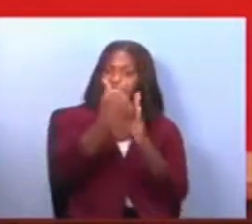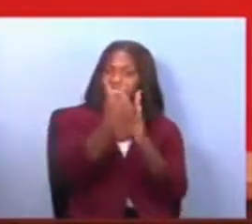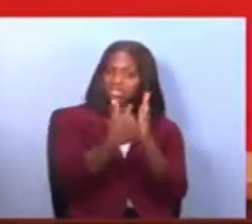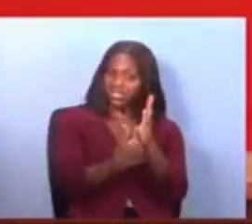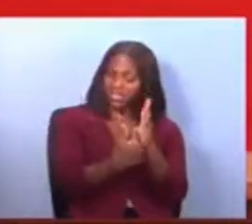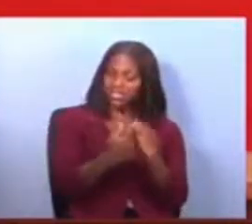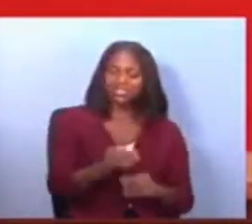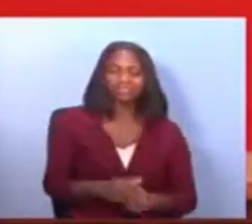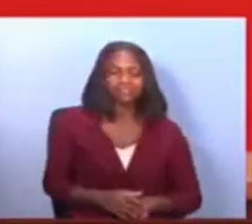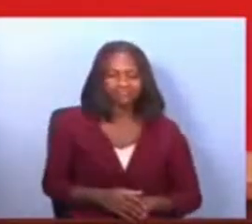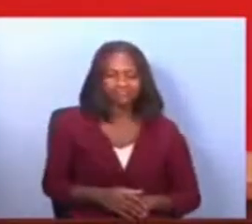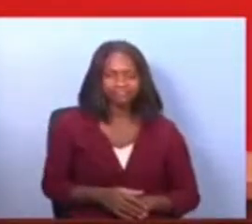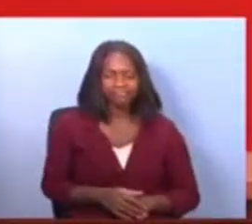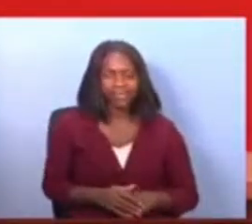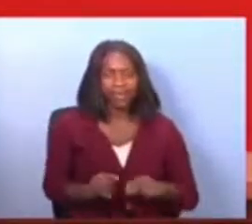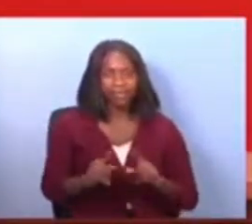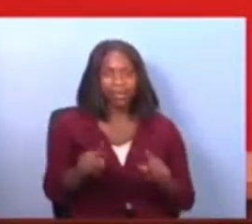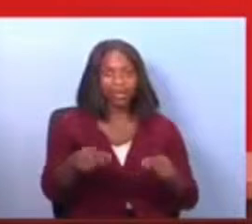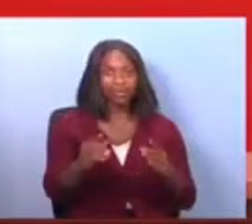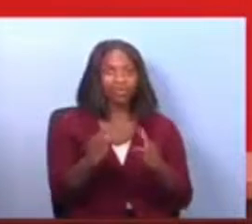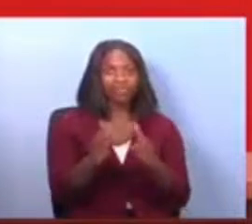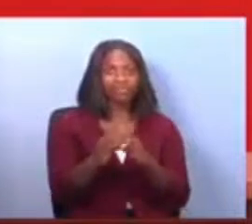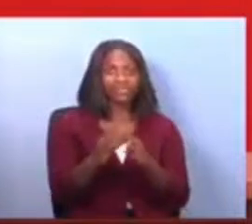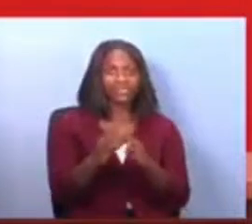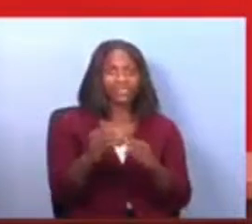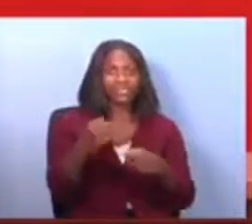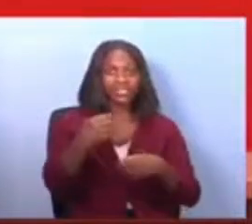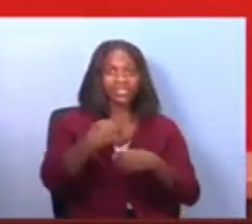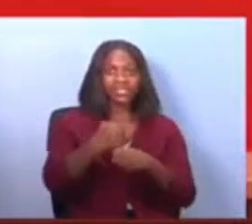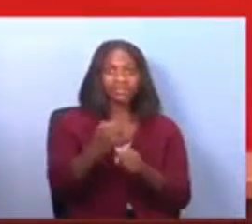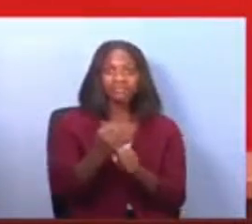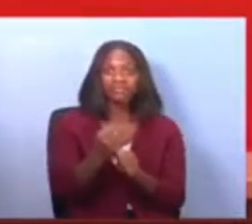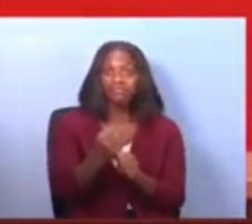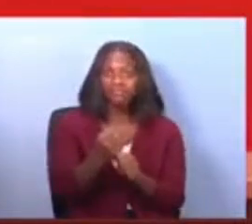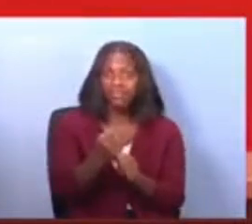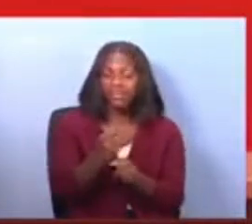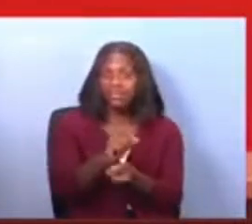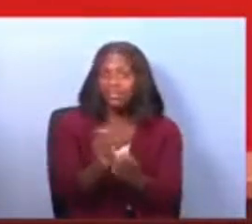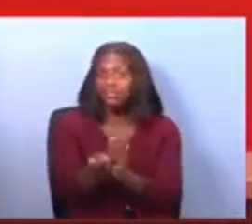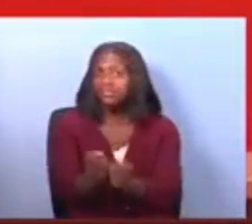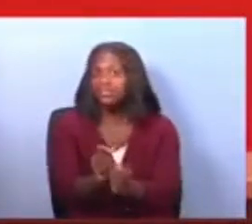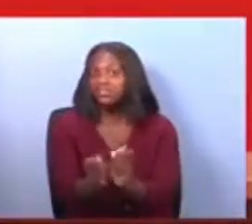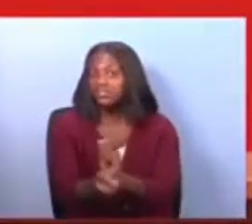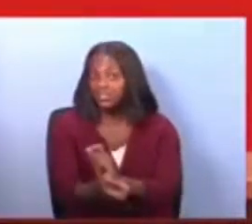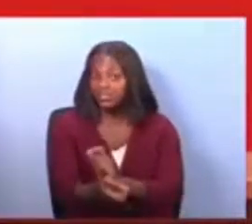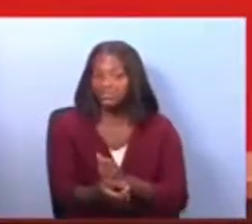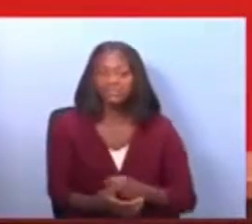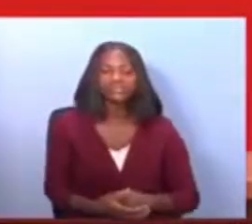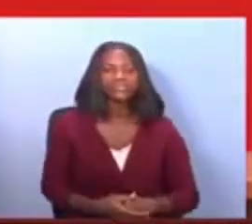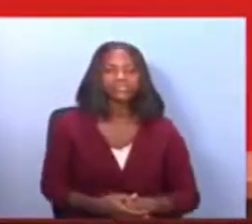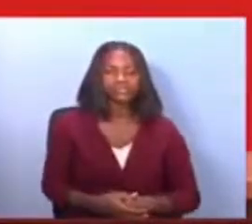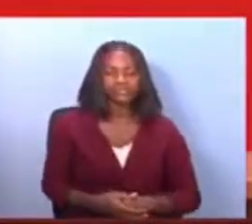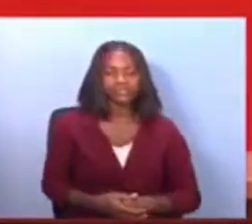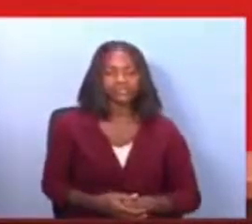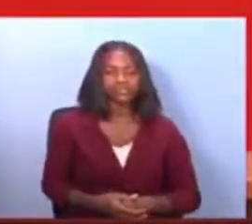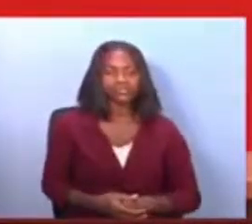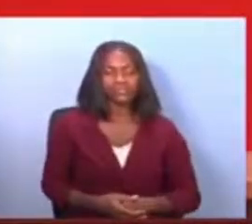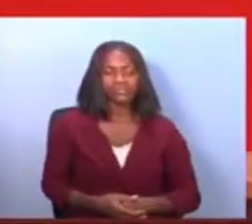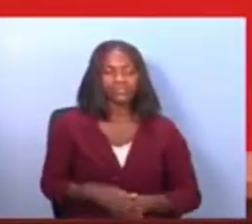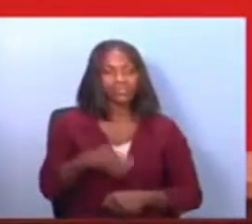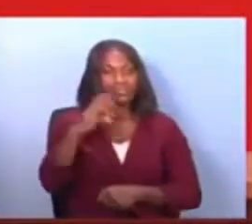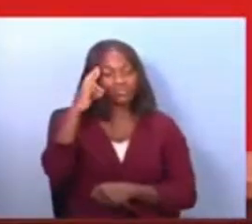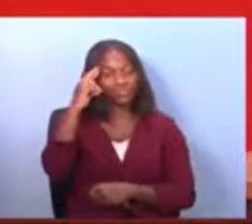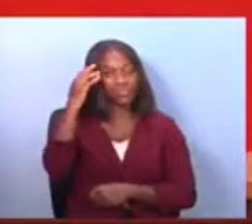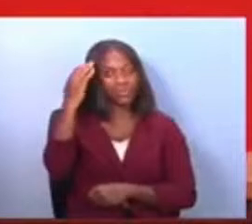they went for the meeting, there were changes. That was how